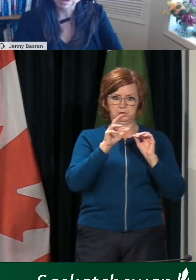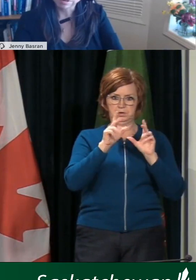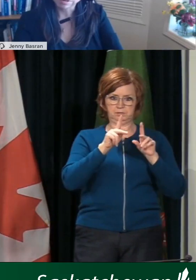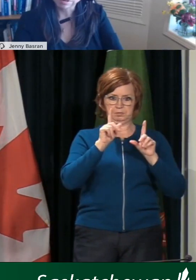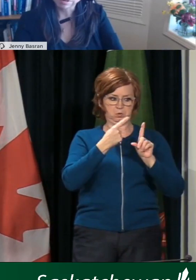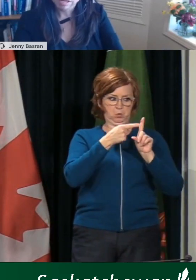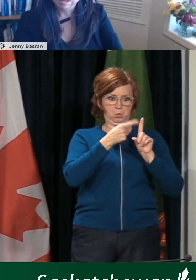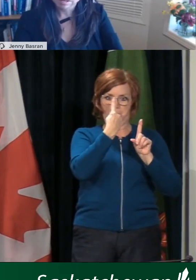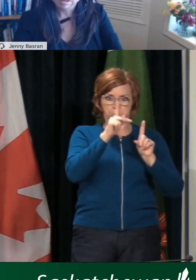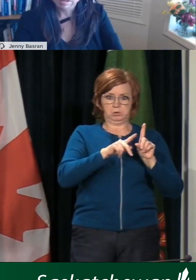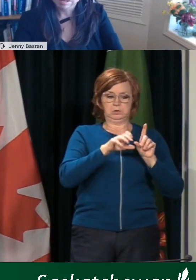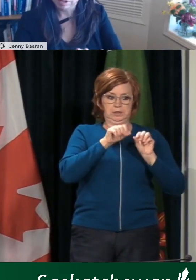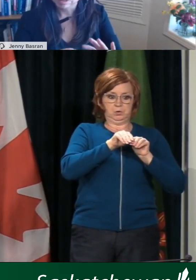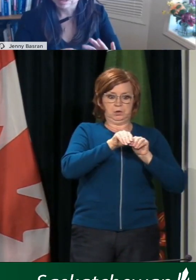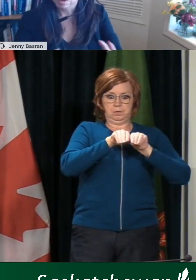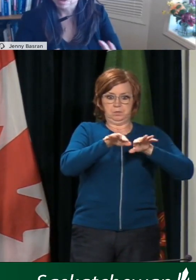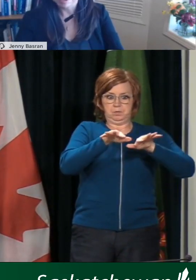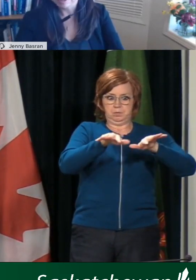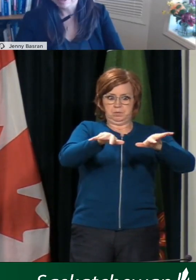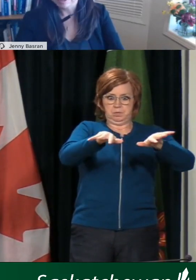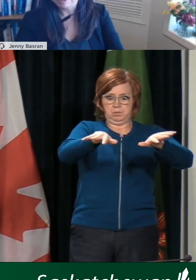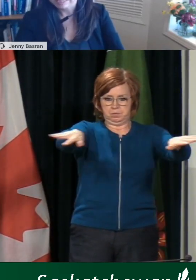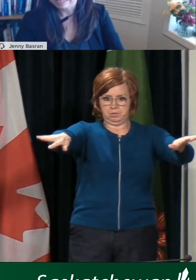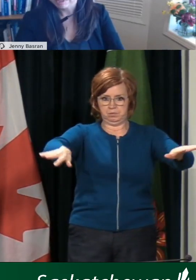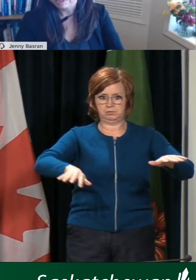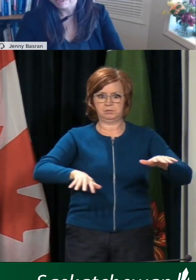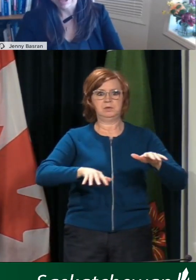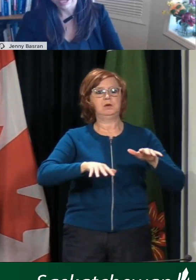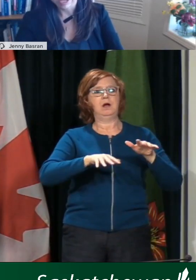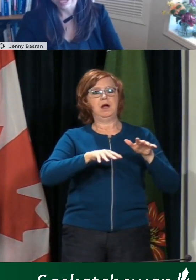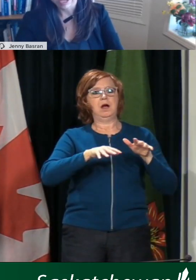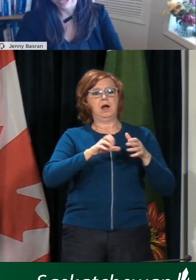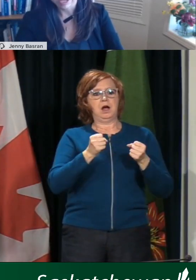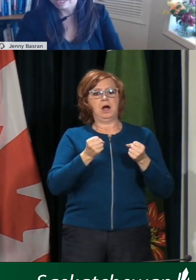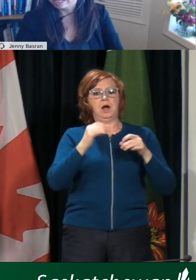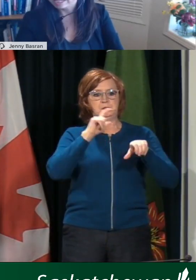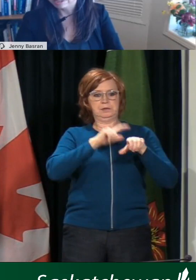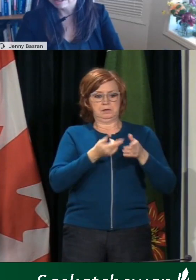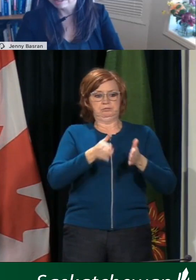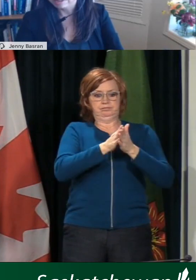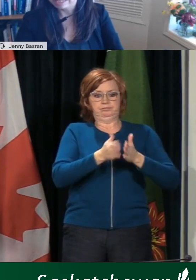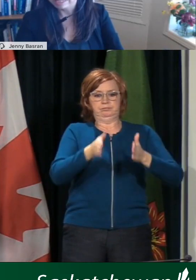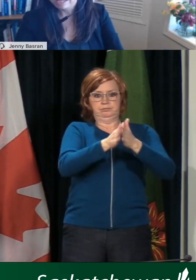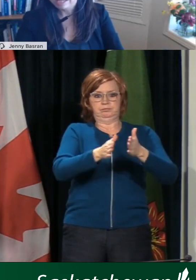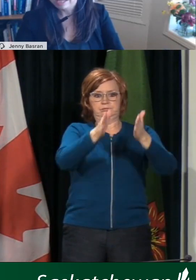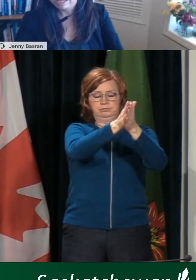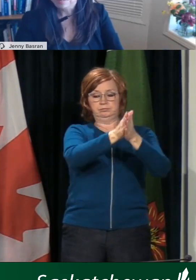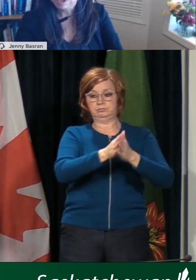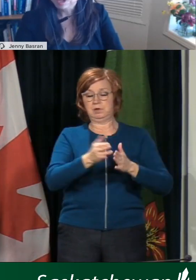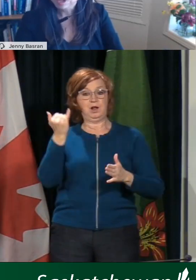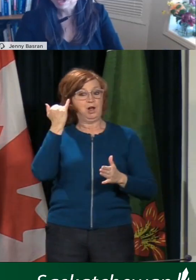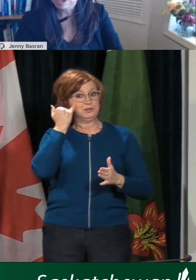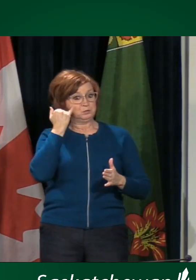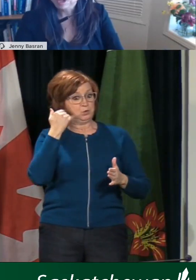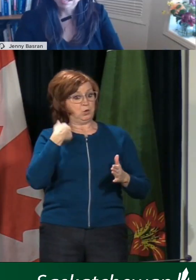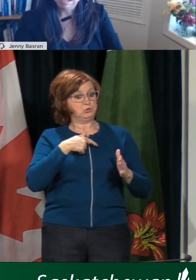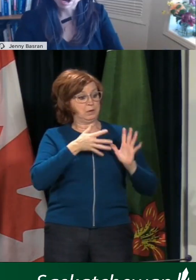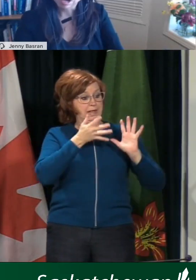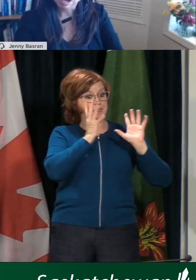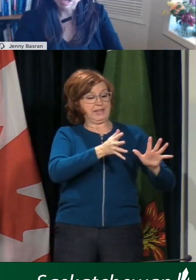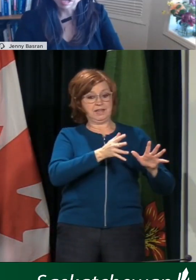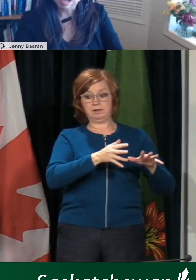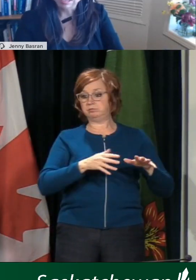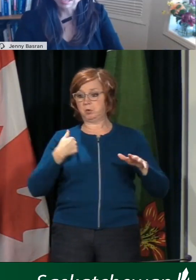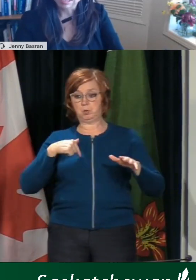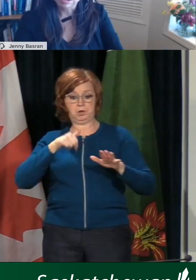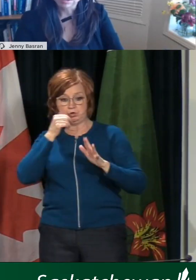infect where the whole population is susceptible and we haven't undertaken any intervention. And the purpose of the R0